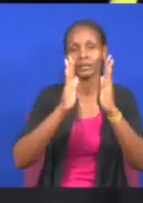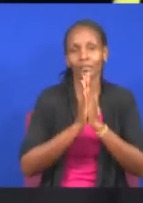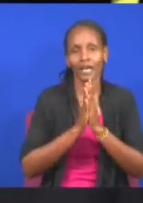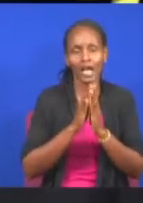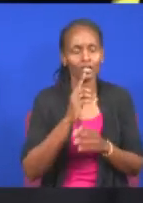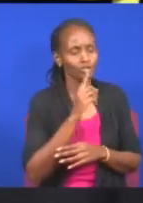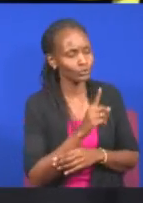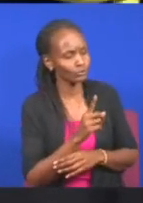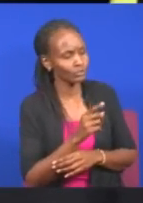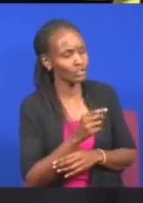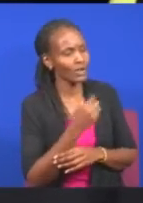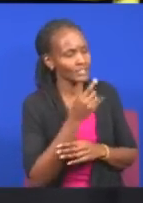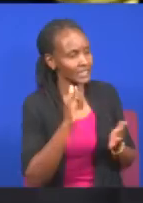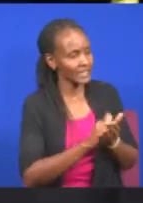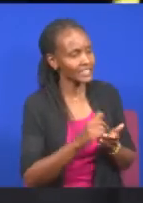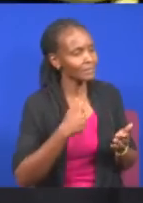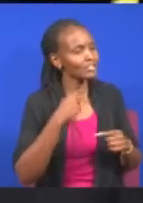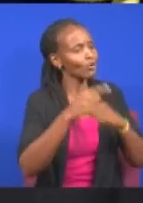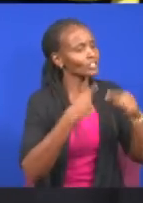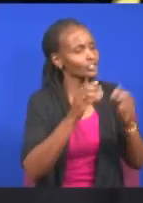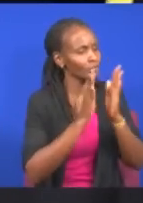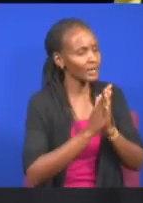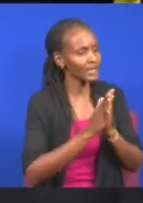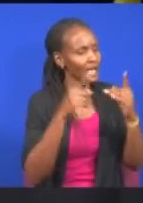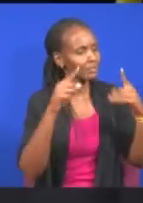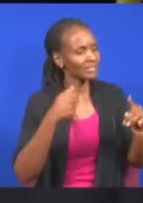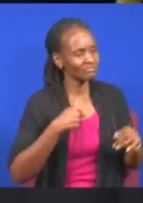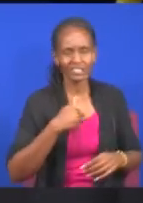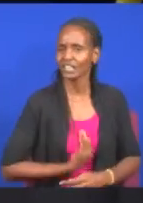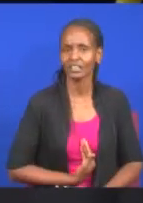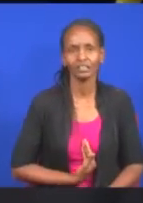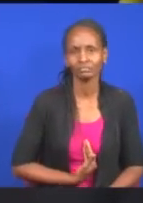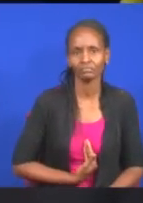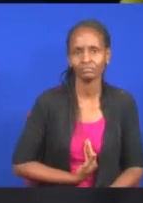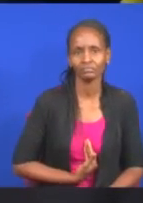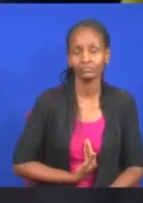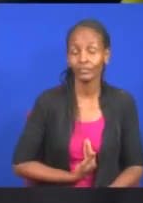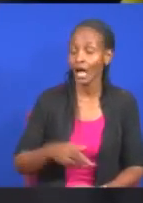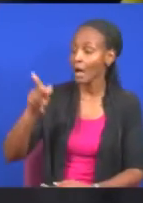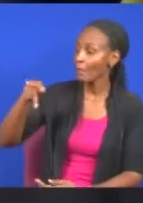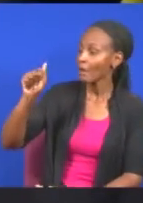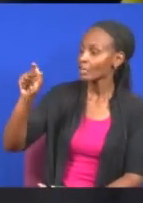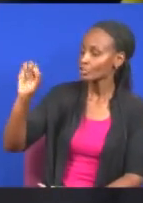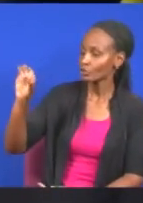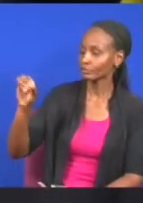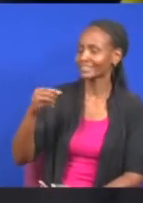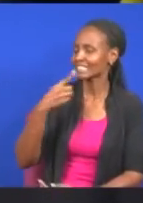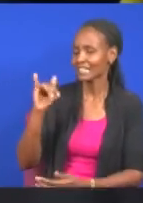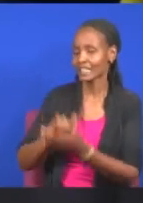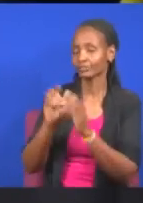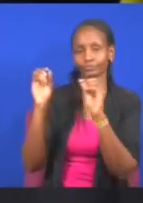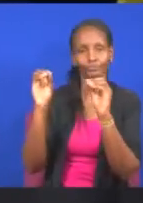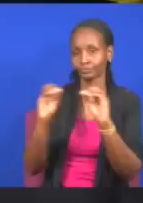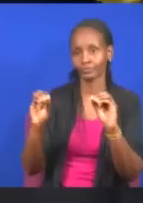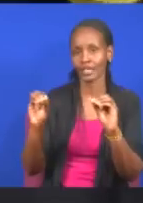are you saying I keep on praying, but I'm so tired? Pato, don't say that. If you